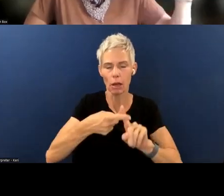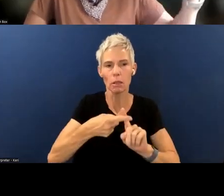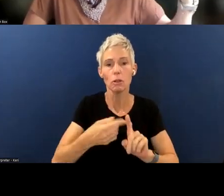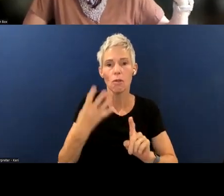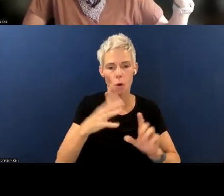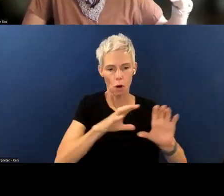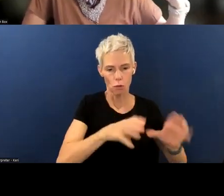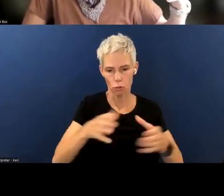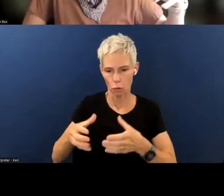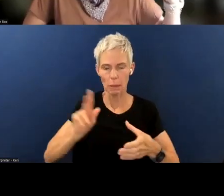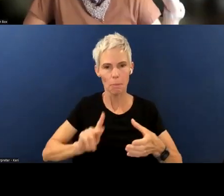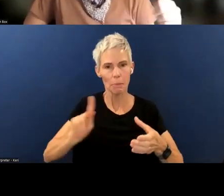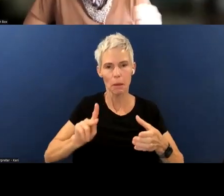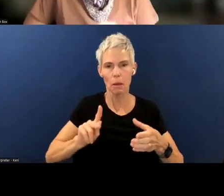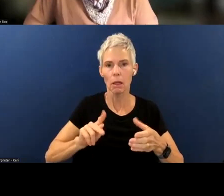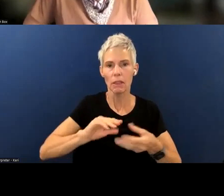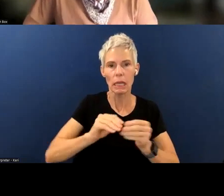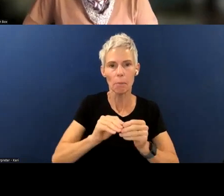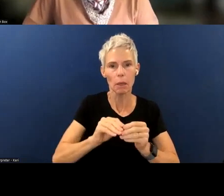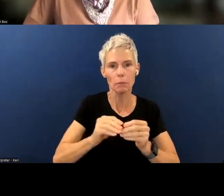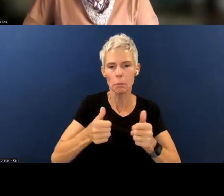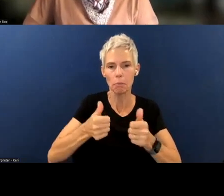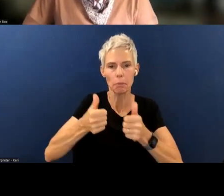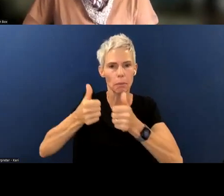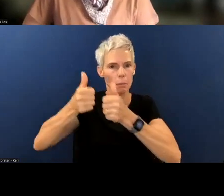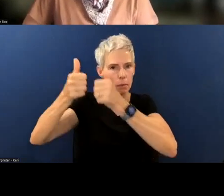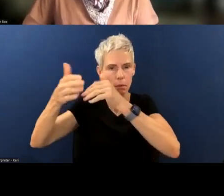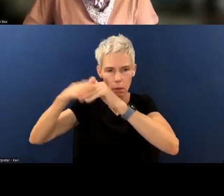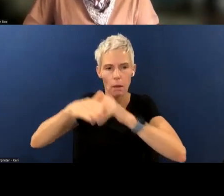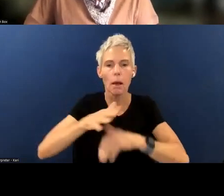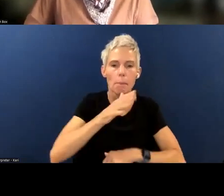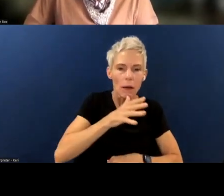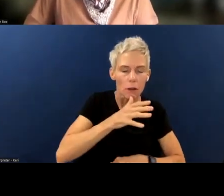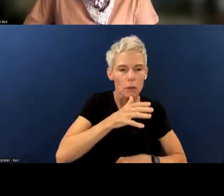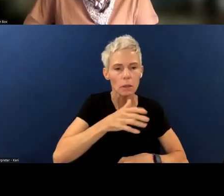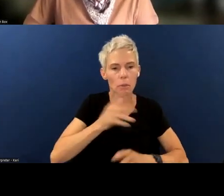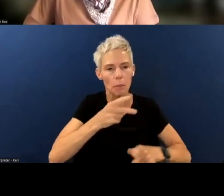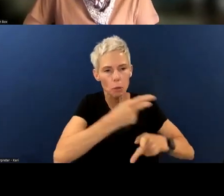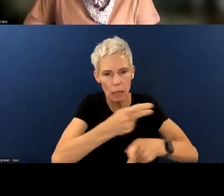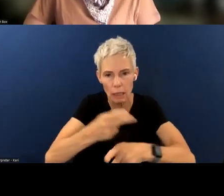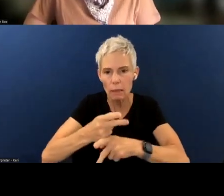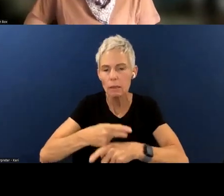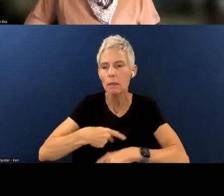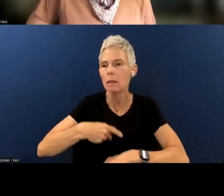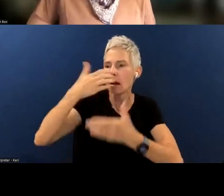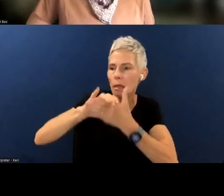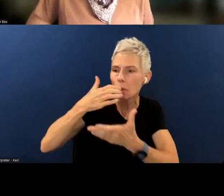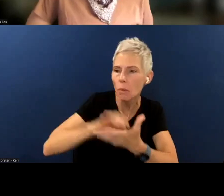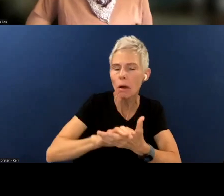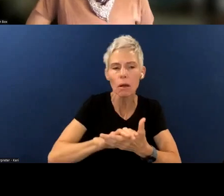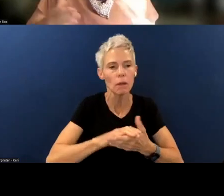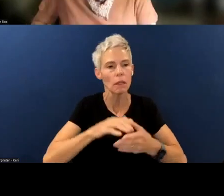of people that kept rising to the top: mothers and caregivers, spouses and partners, siblings and friends. And